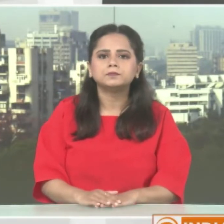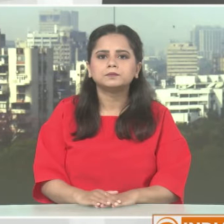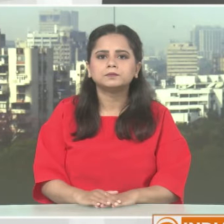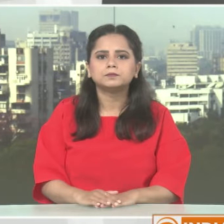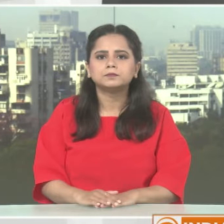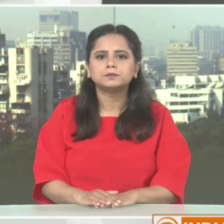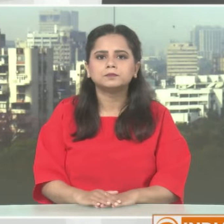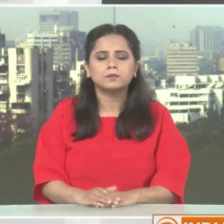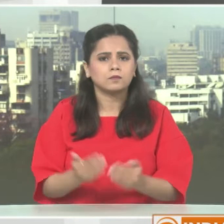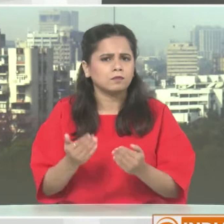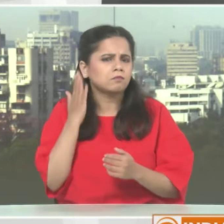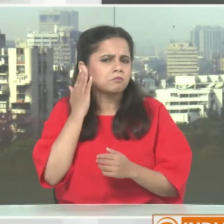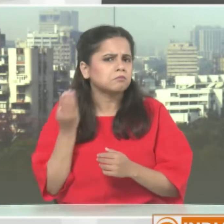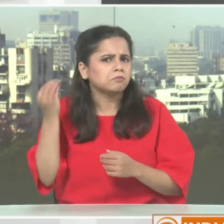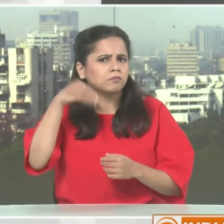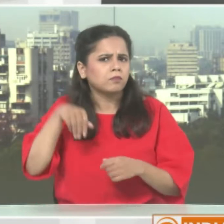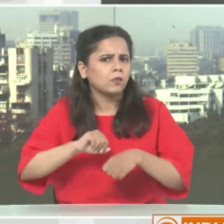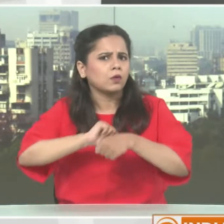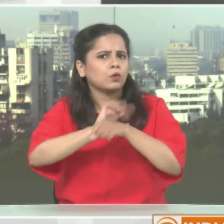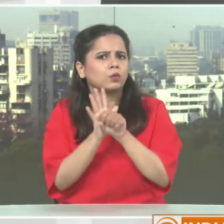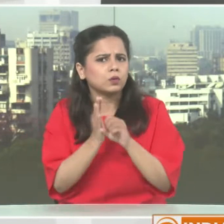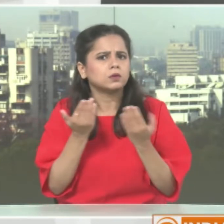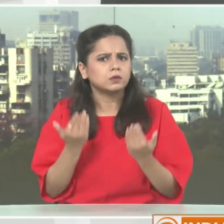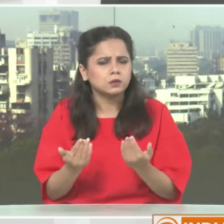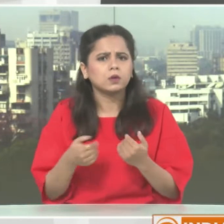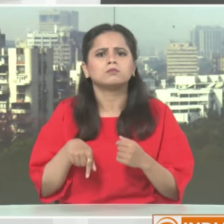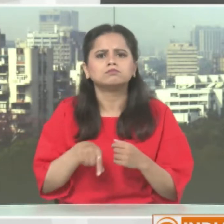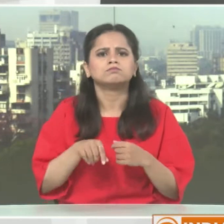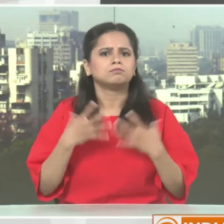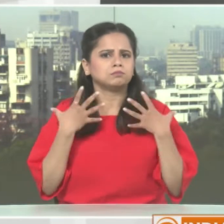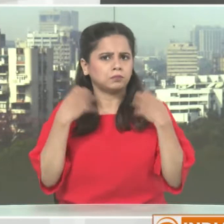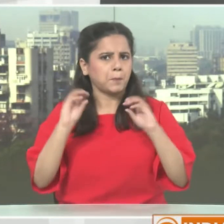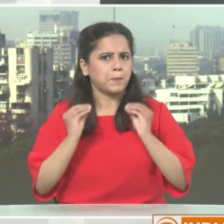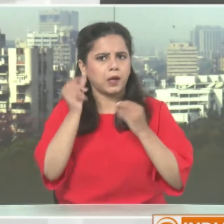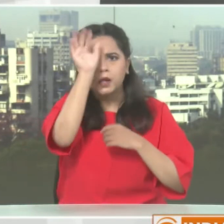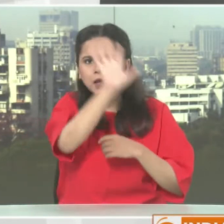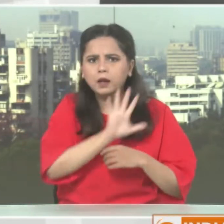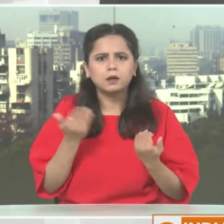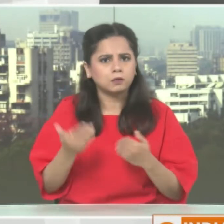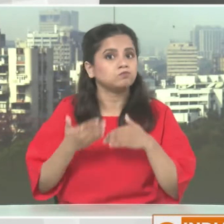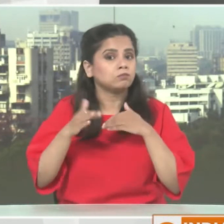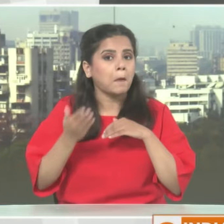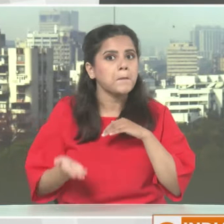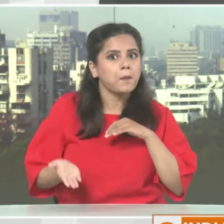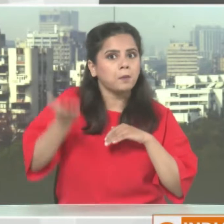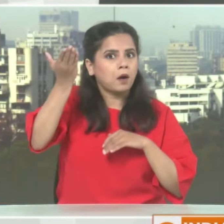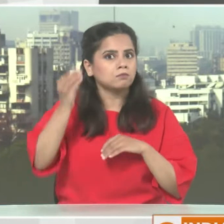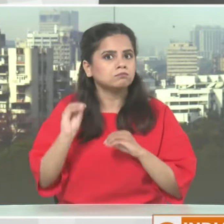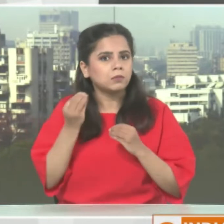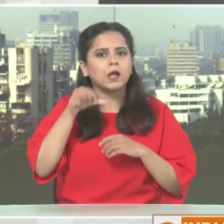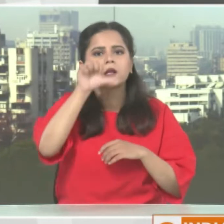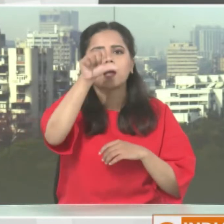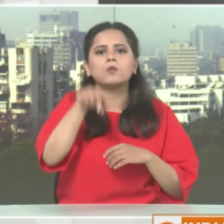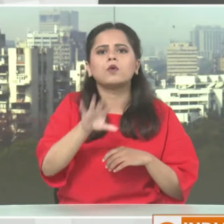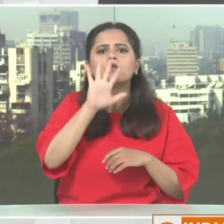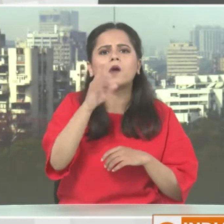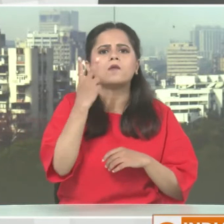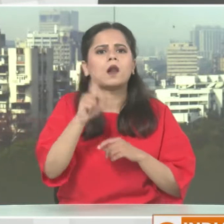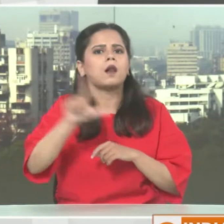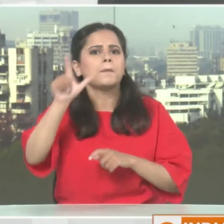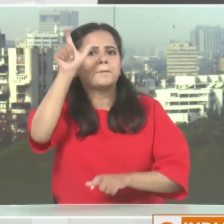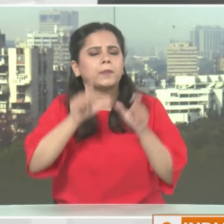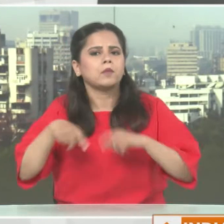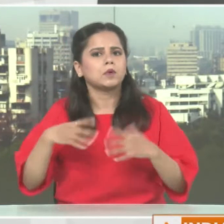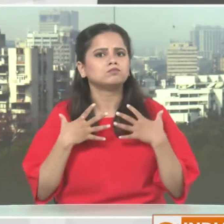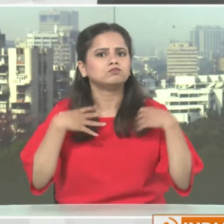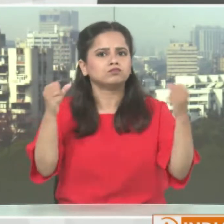And updates now on the COVID-19 recovery cases in India that continue to rise as over 9.52 lakh patients